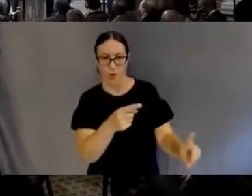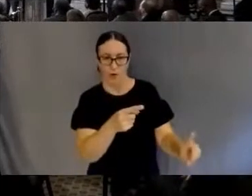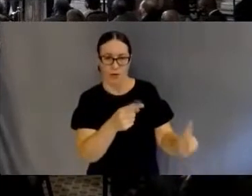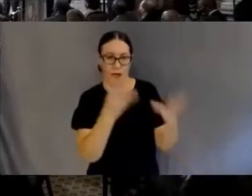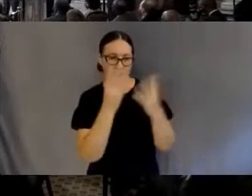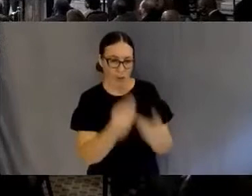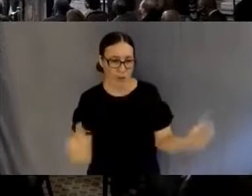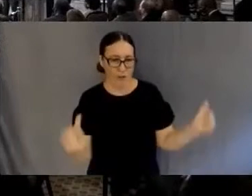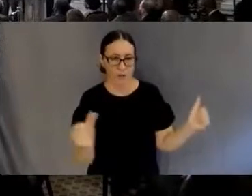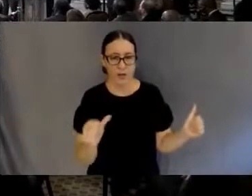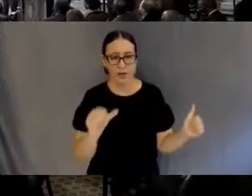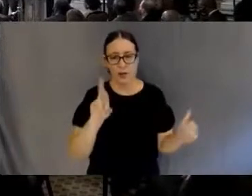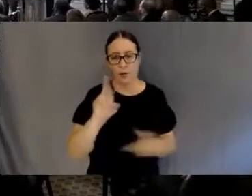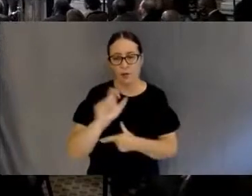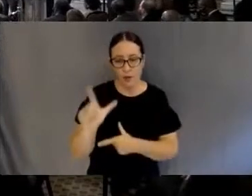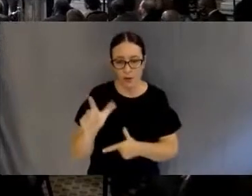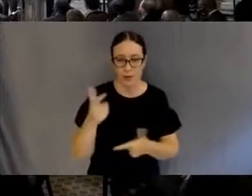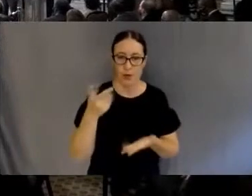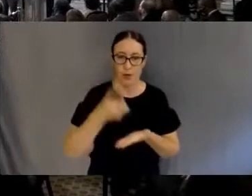racial wealth divide?